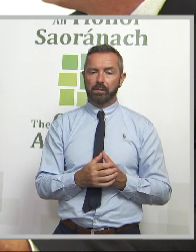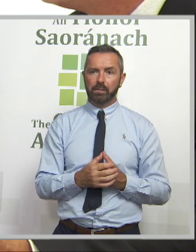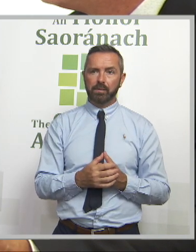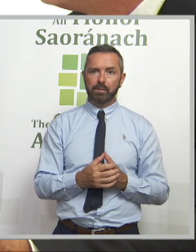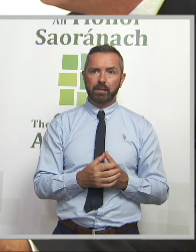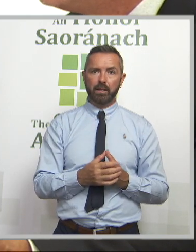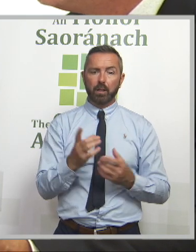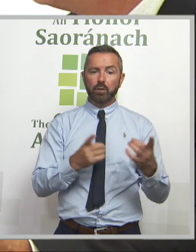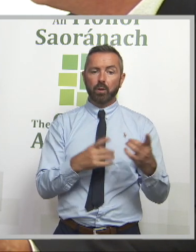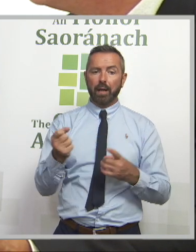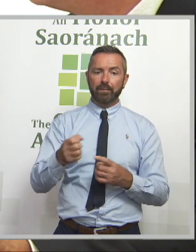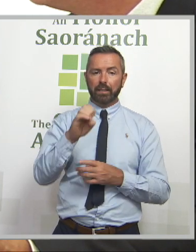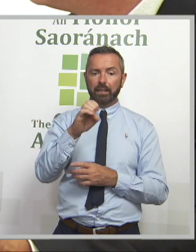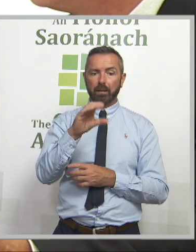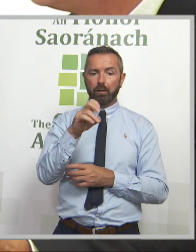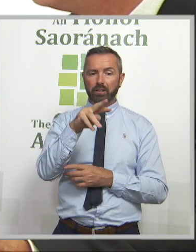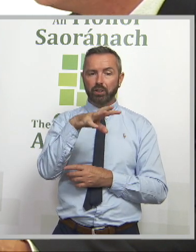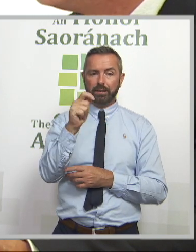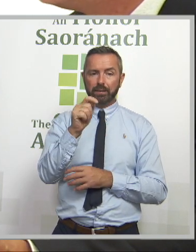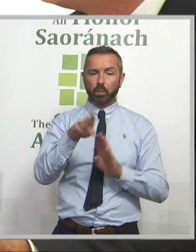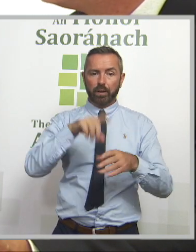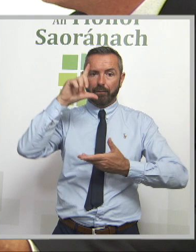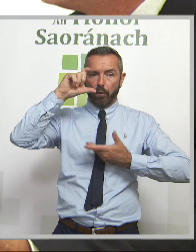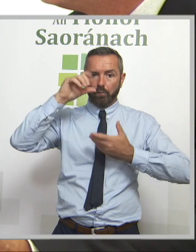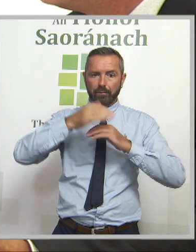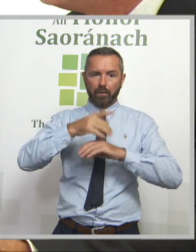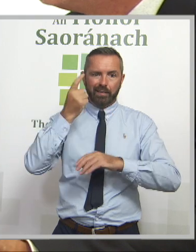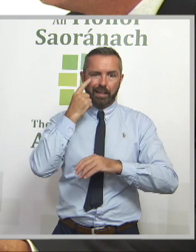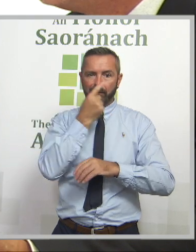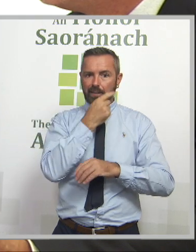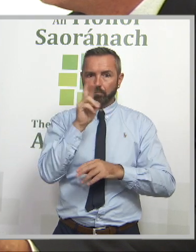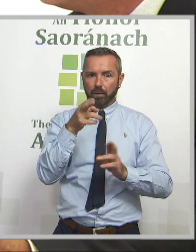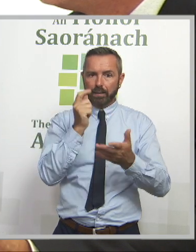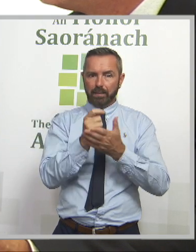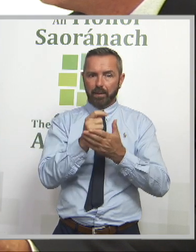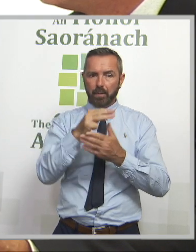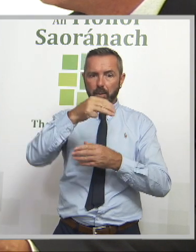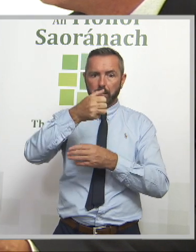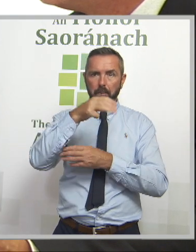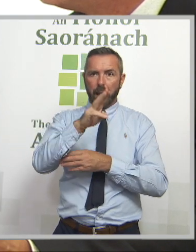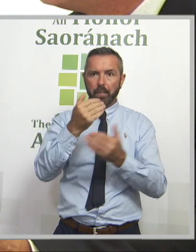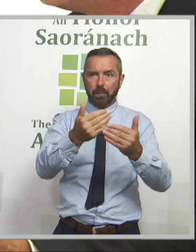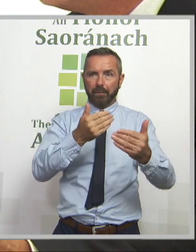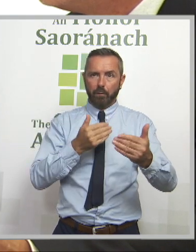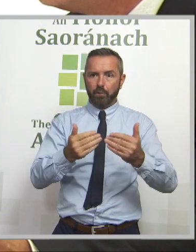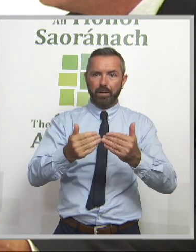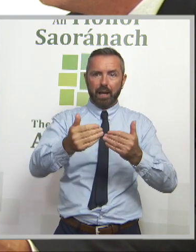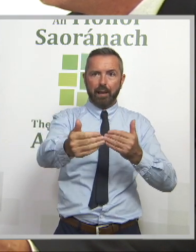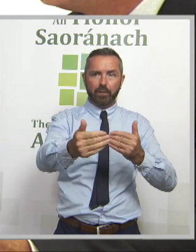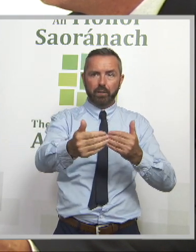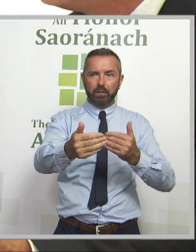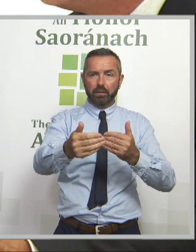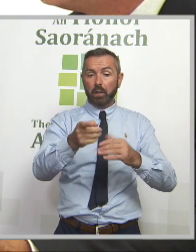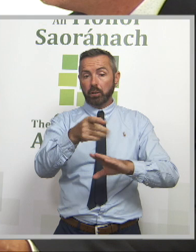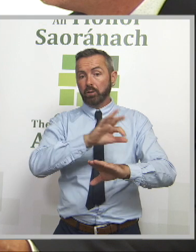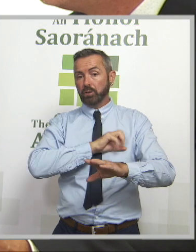Is there an ecologist that photographed the evidence at the right time? Have you got the maps before and afterwards? Are you sure who actually